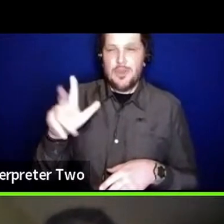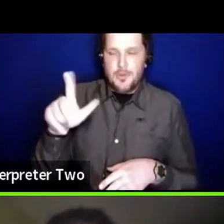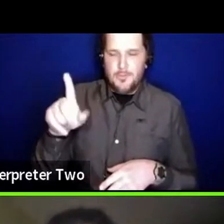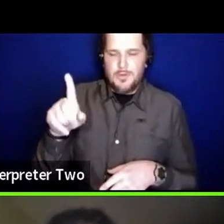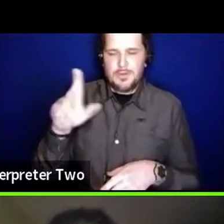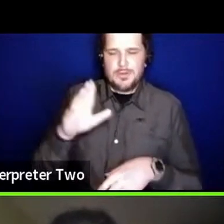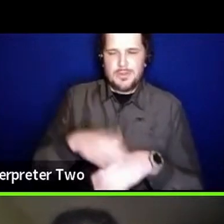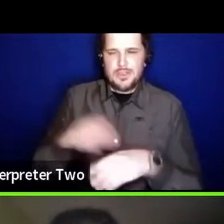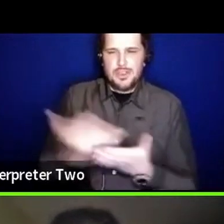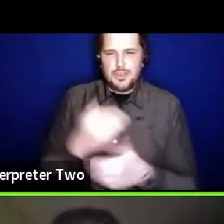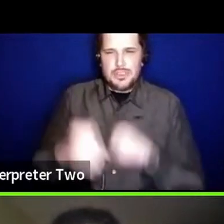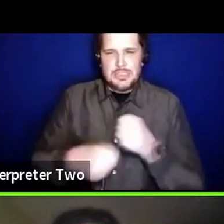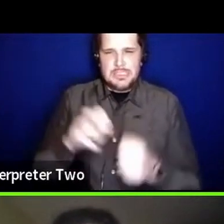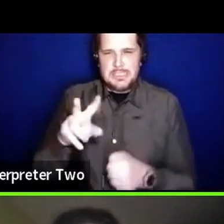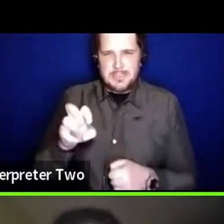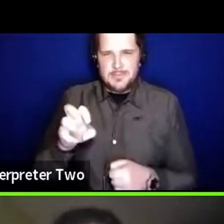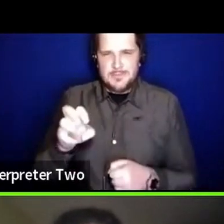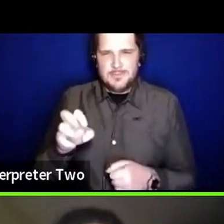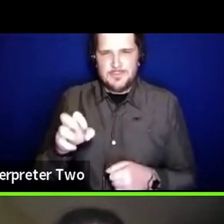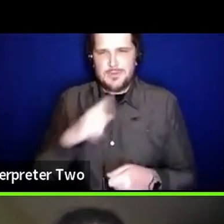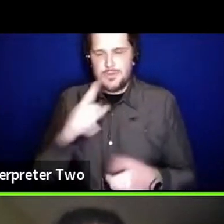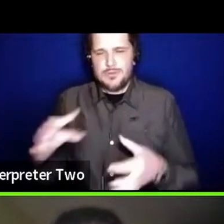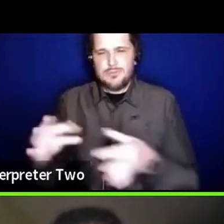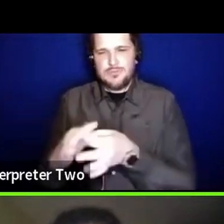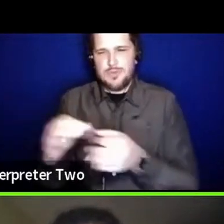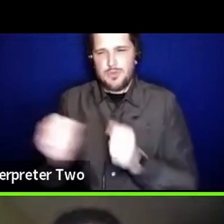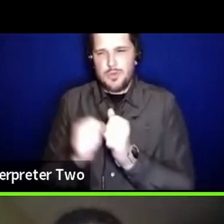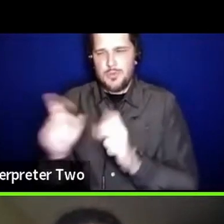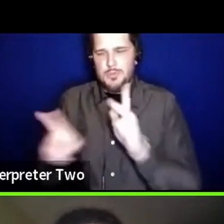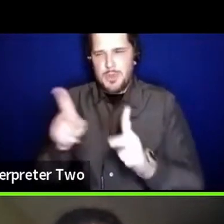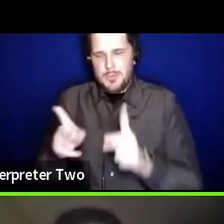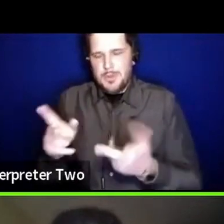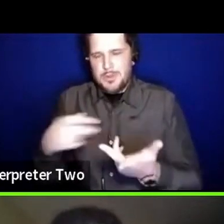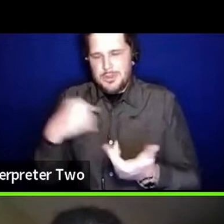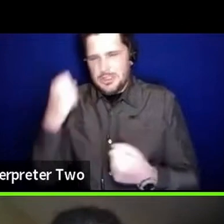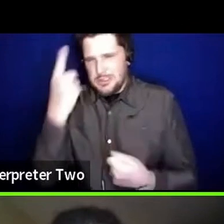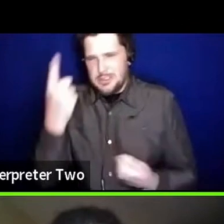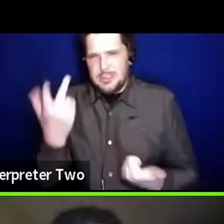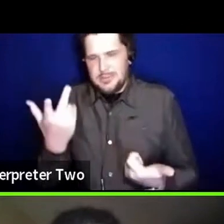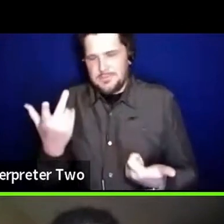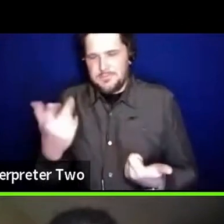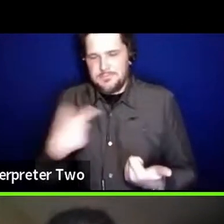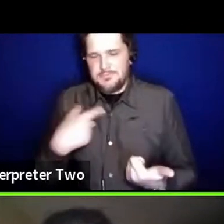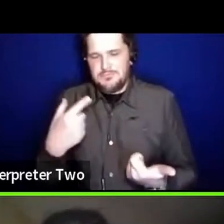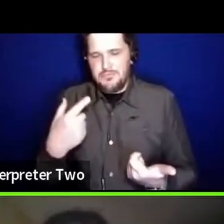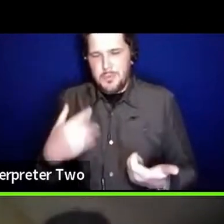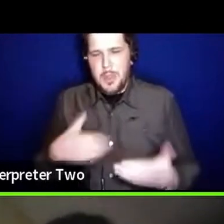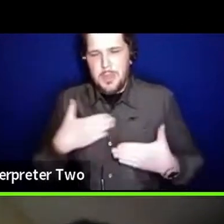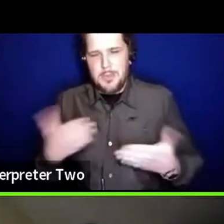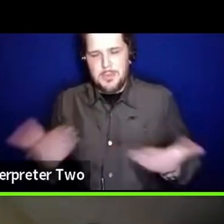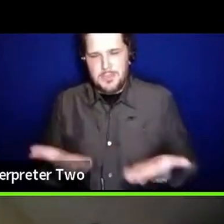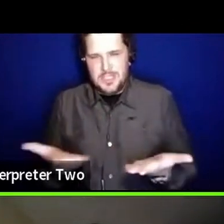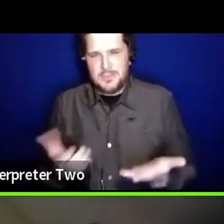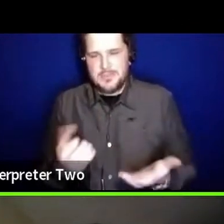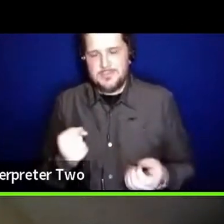like being like in solidarity with folks, so it is what it is. But I'm glad to be here, and thank you.